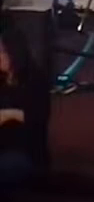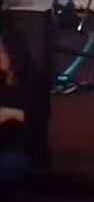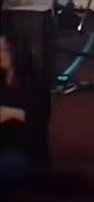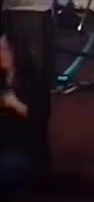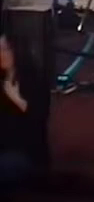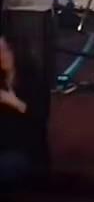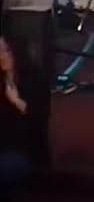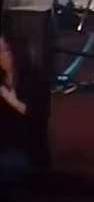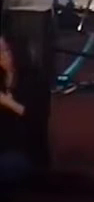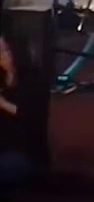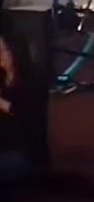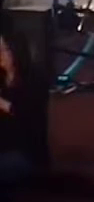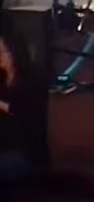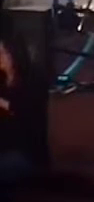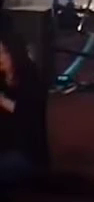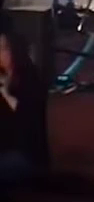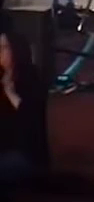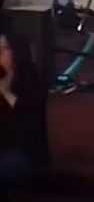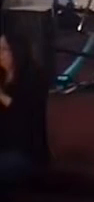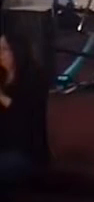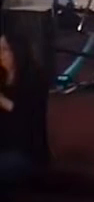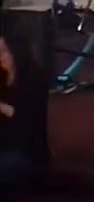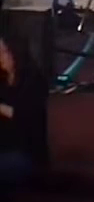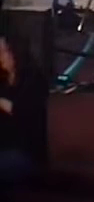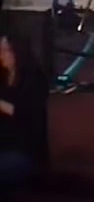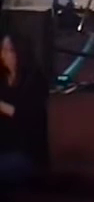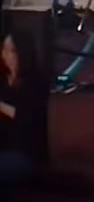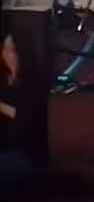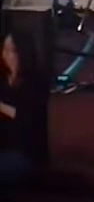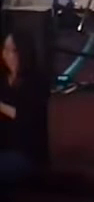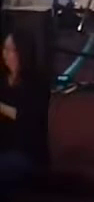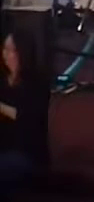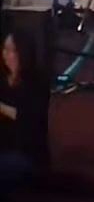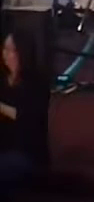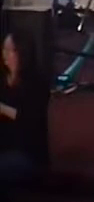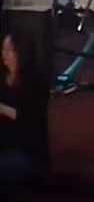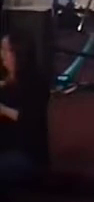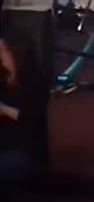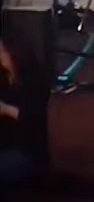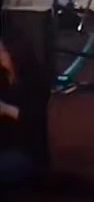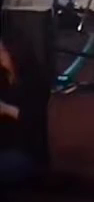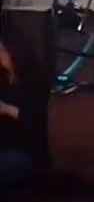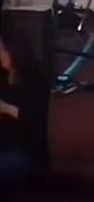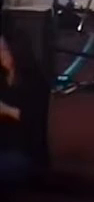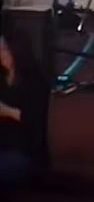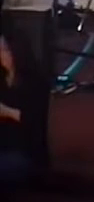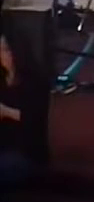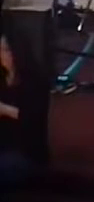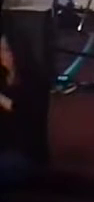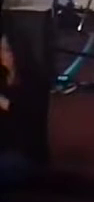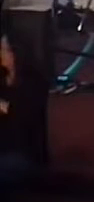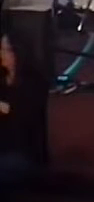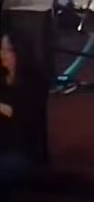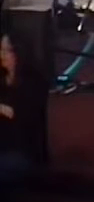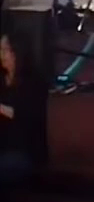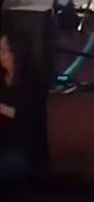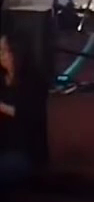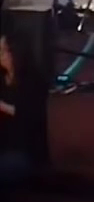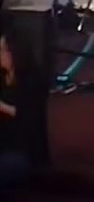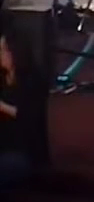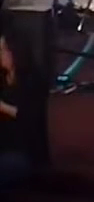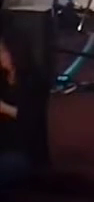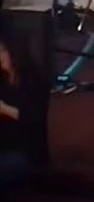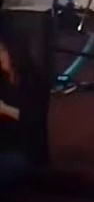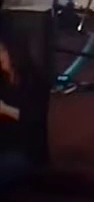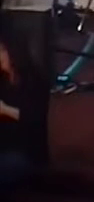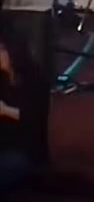there. You're part of the family. I can remember one time, my grandfather, for whatever reason, just a few years ago, he got cows. He's like 80,